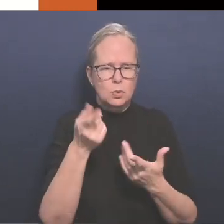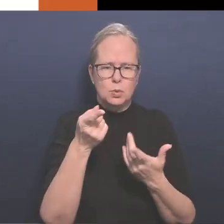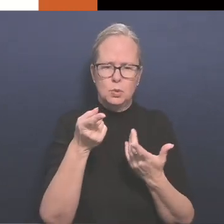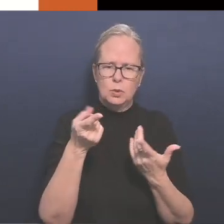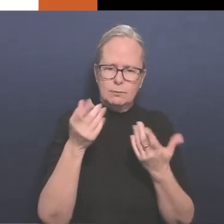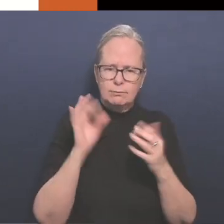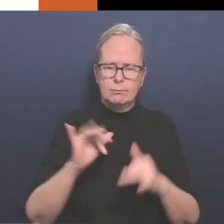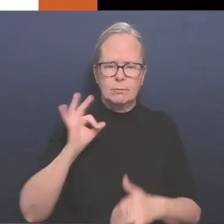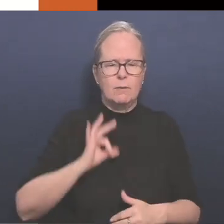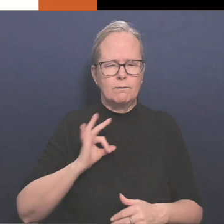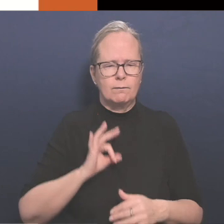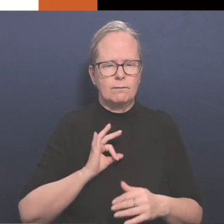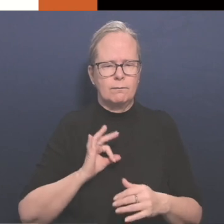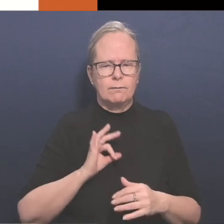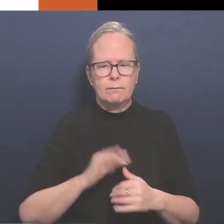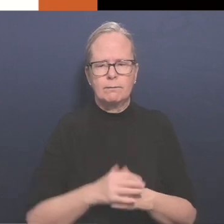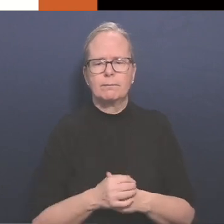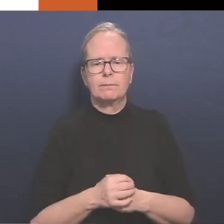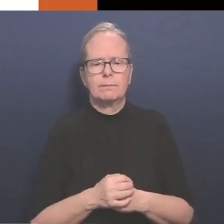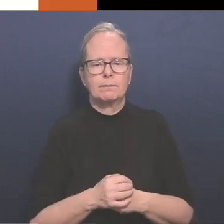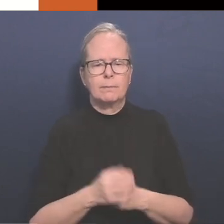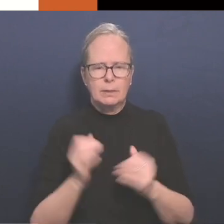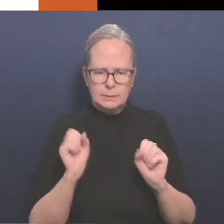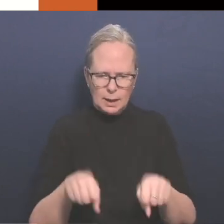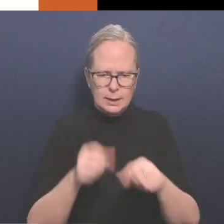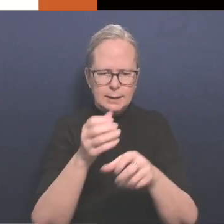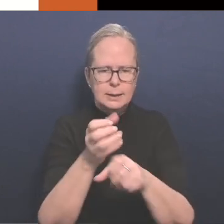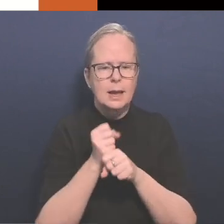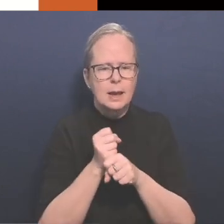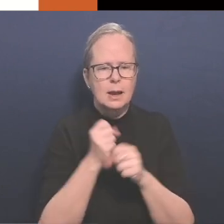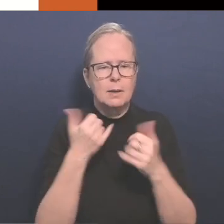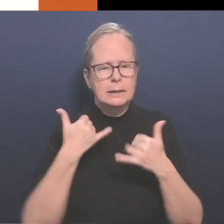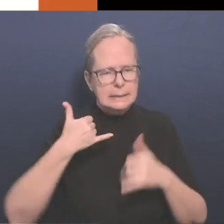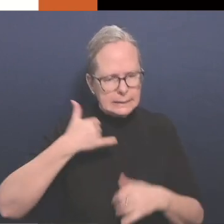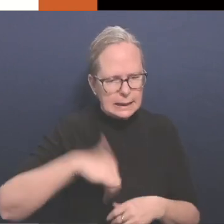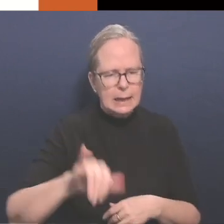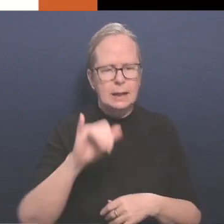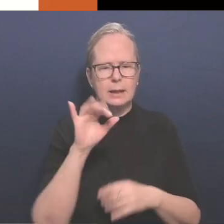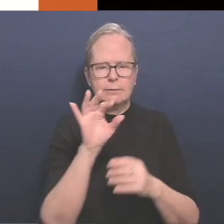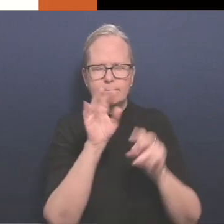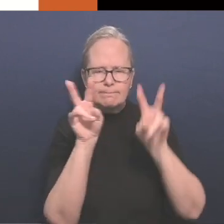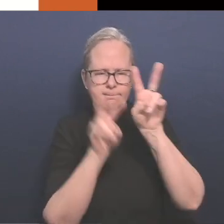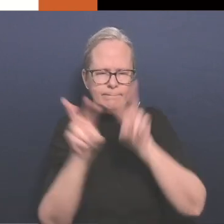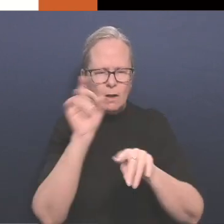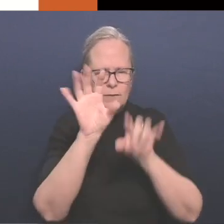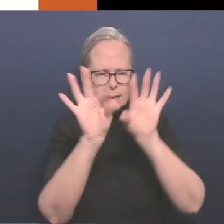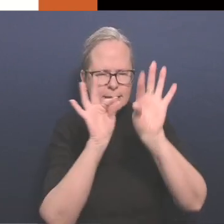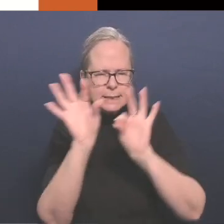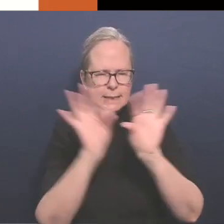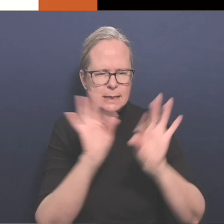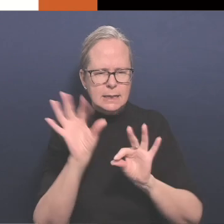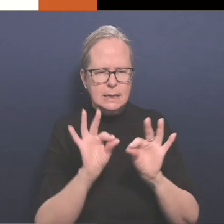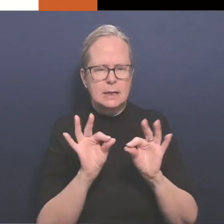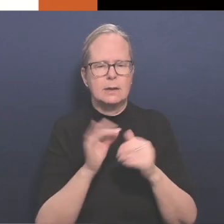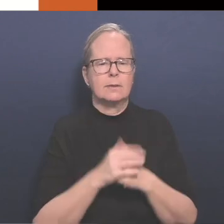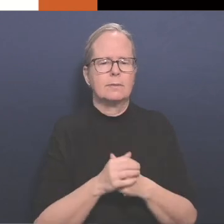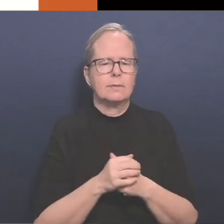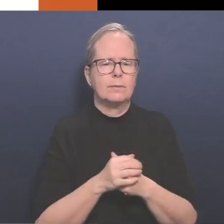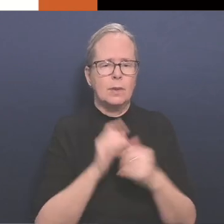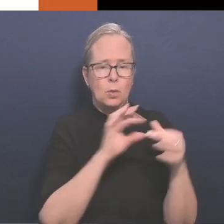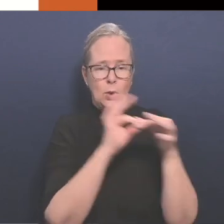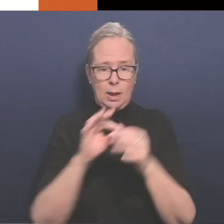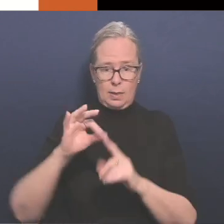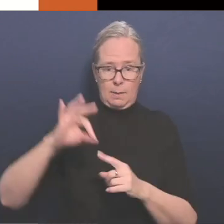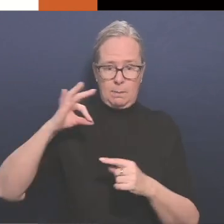work. Her total household income is under $25,000 a year. And Aisha is not up to date on filing her